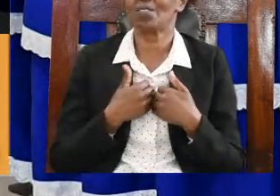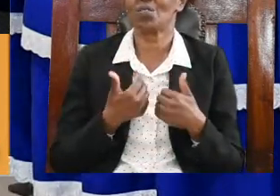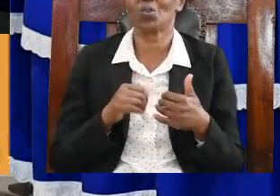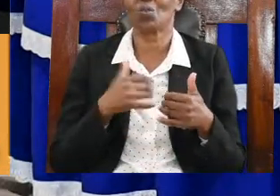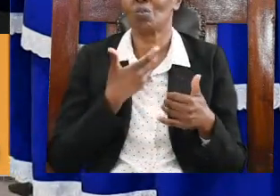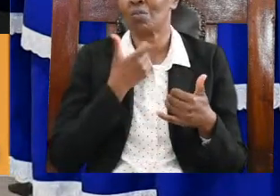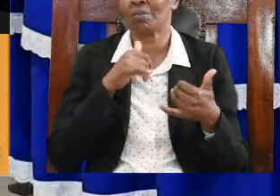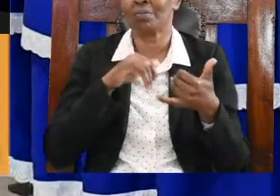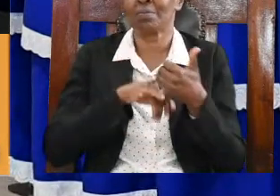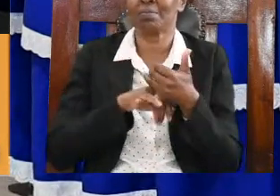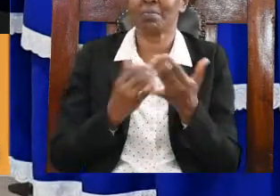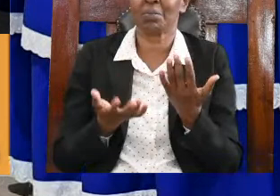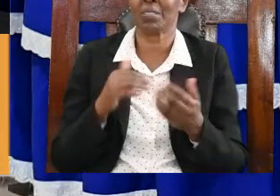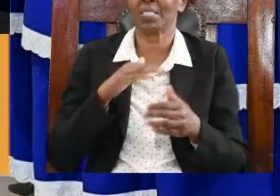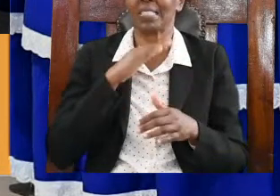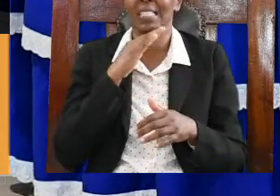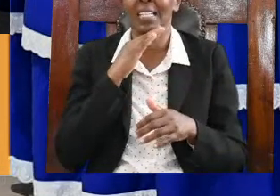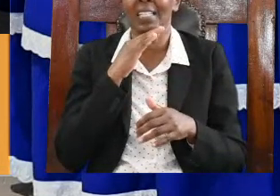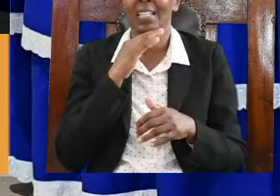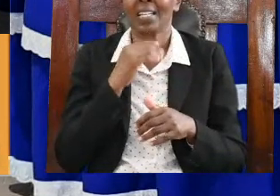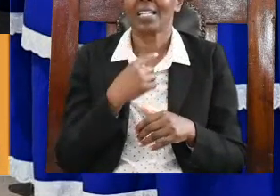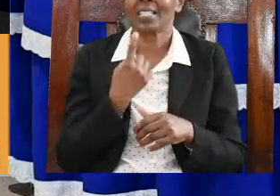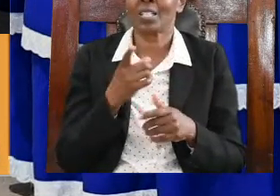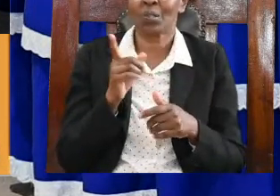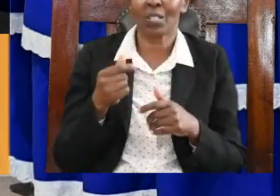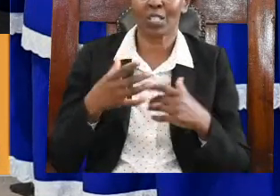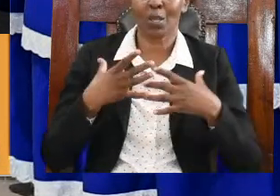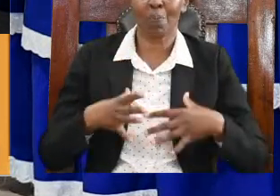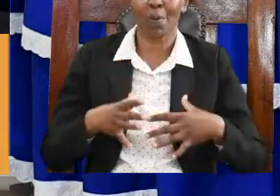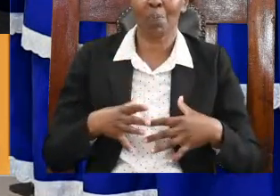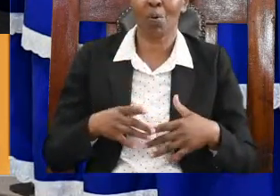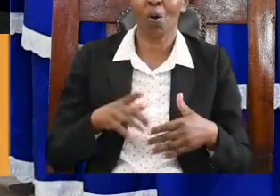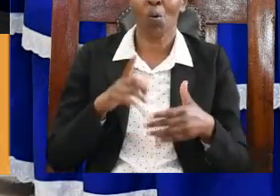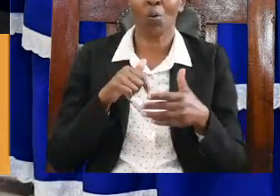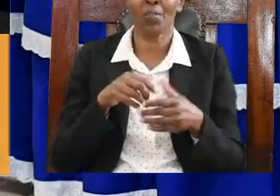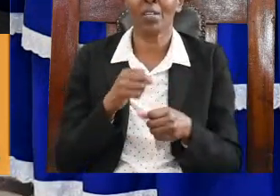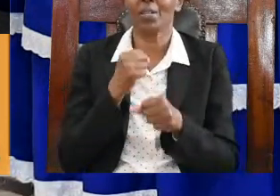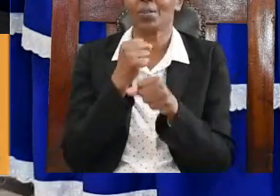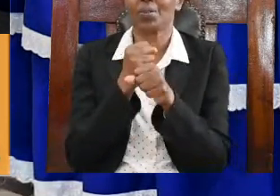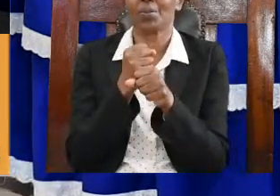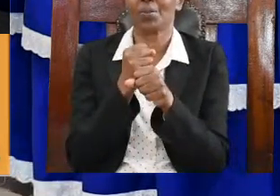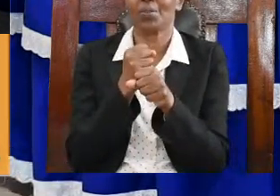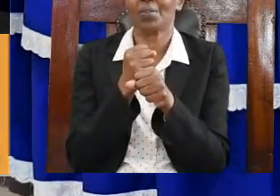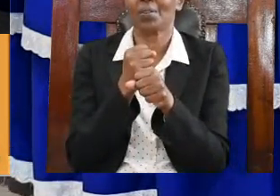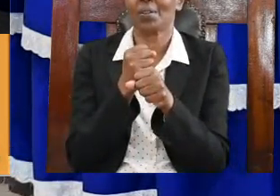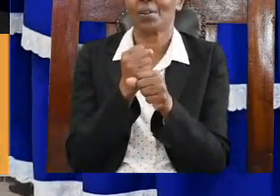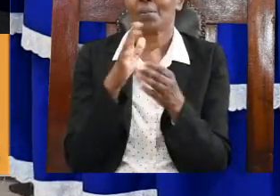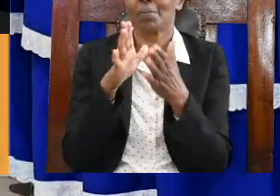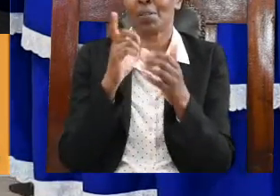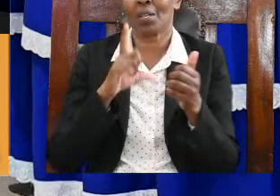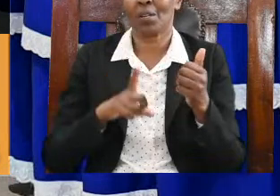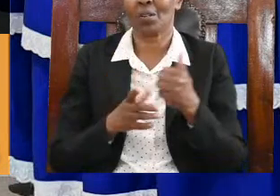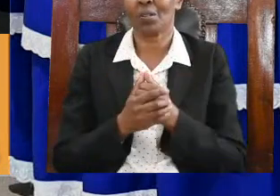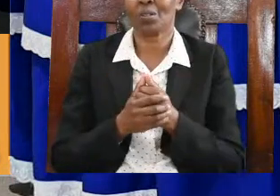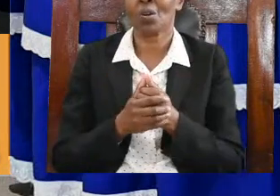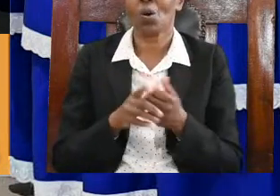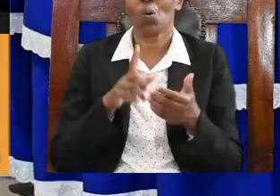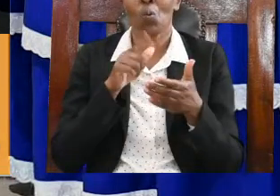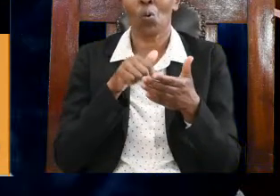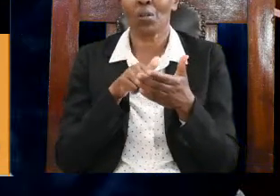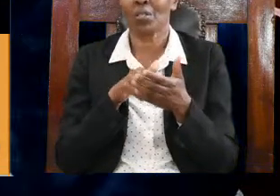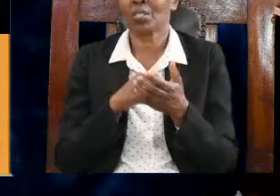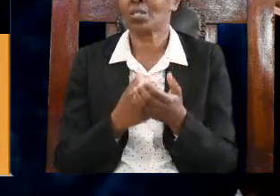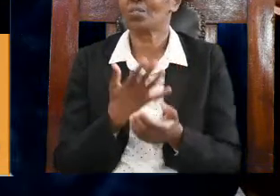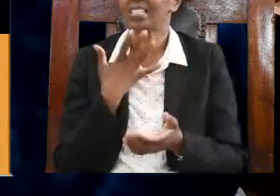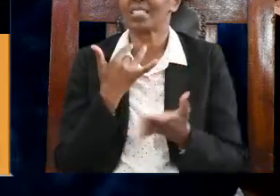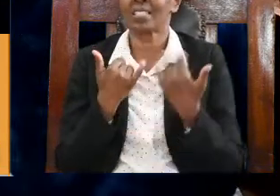you be able to bring these children up? You can tell them that whatever you need to do, bwana asifiwe, whatever I need to